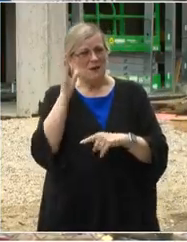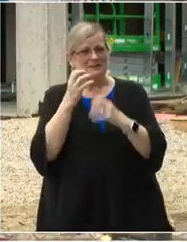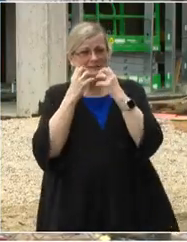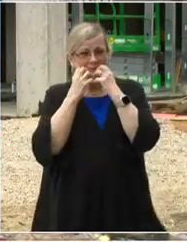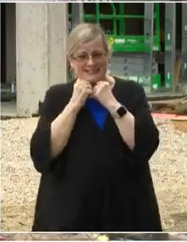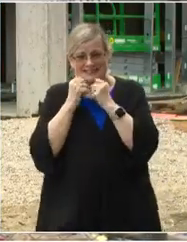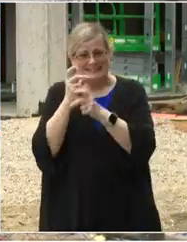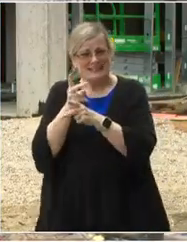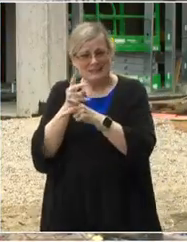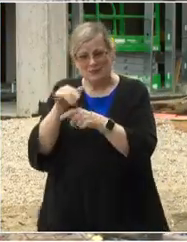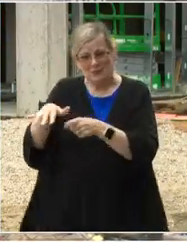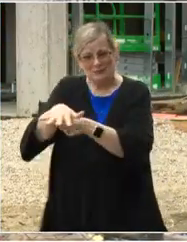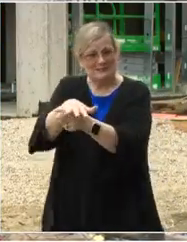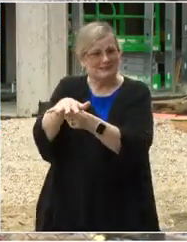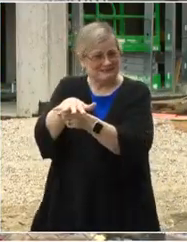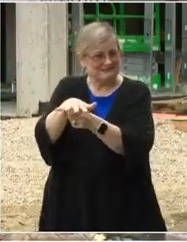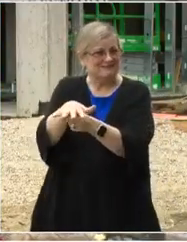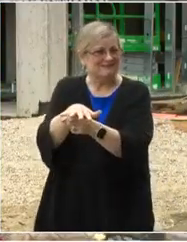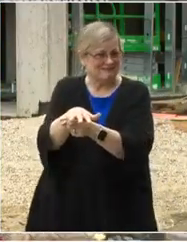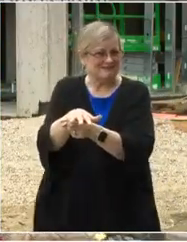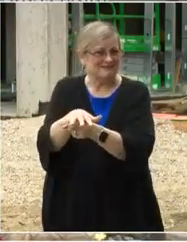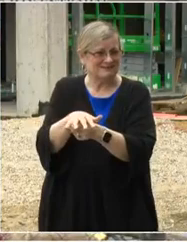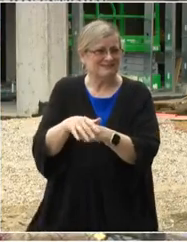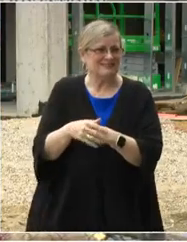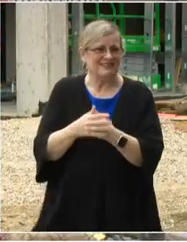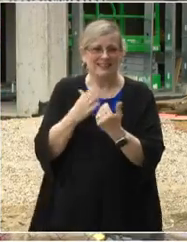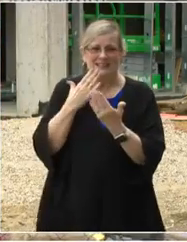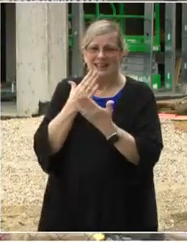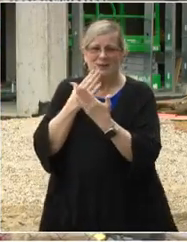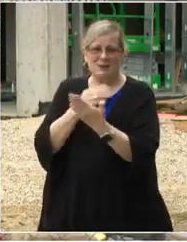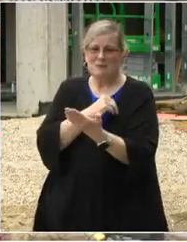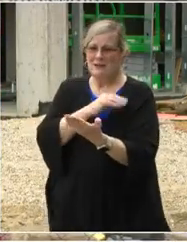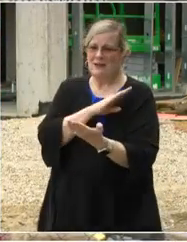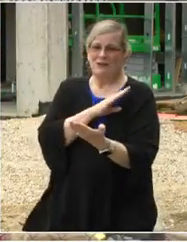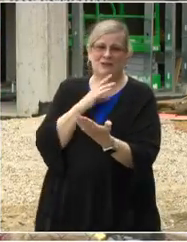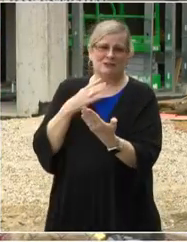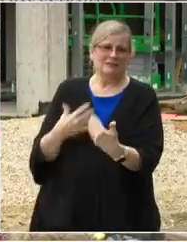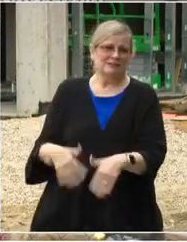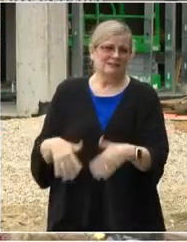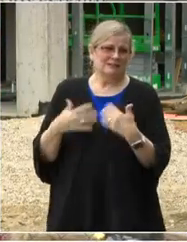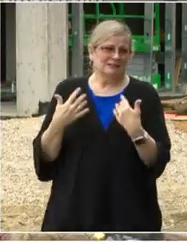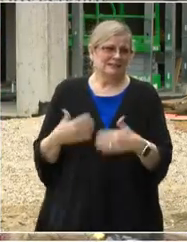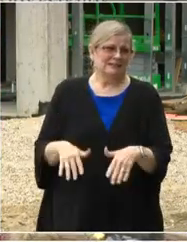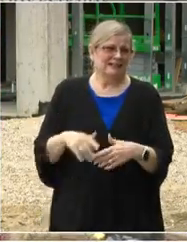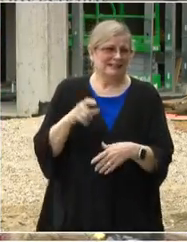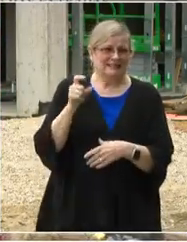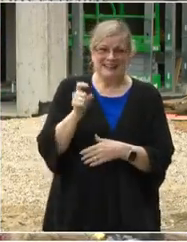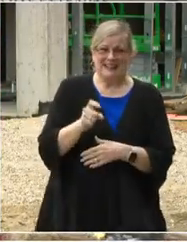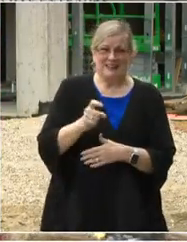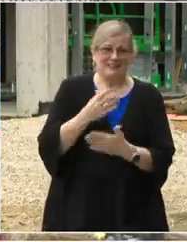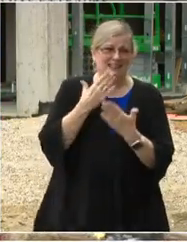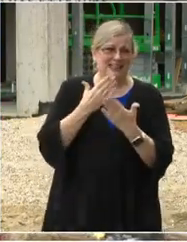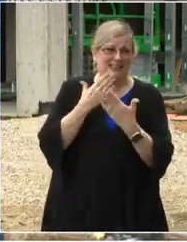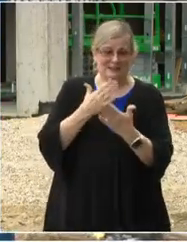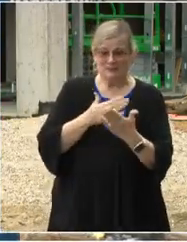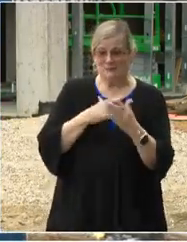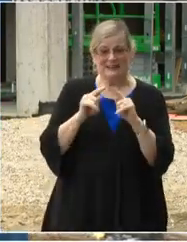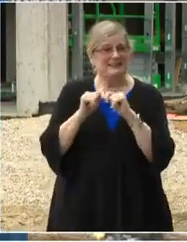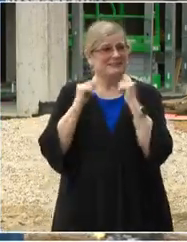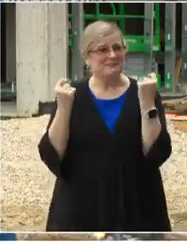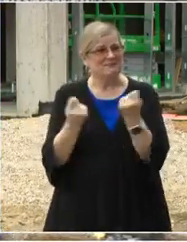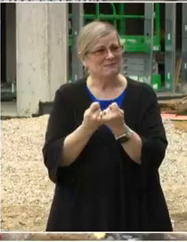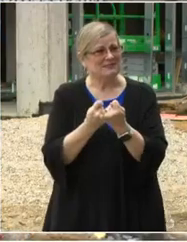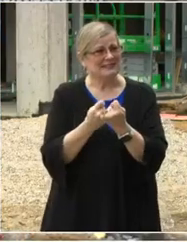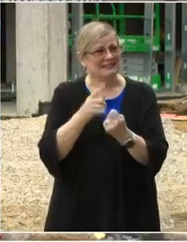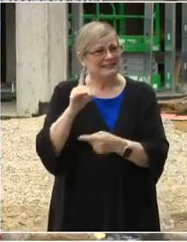means today, Mayor. Thank you. I would be remiss, though, if I didn't thank the DHCD team. I do want to mention, particularly for